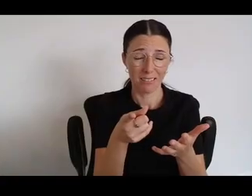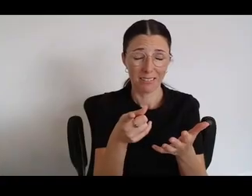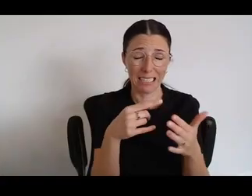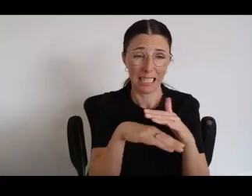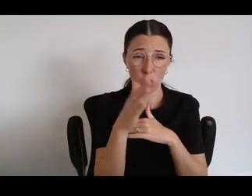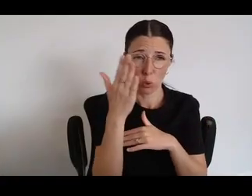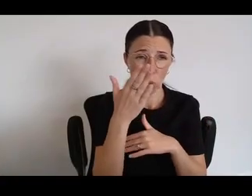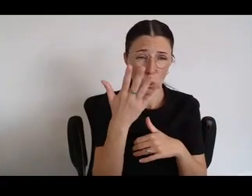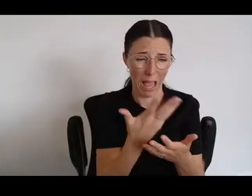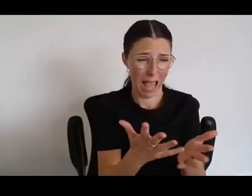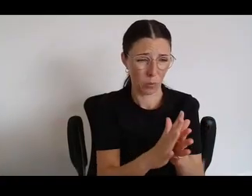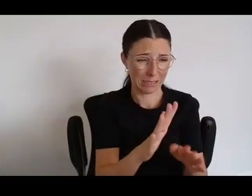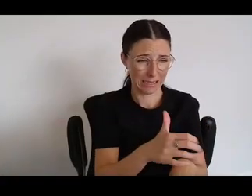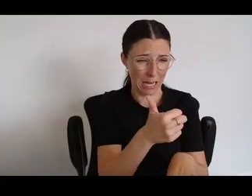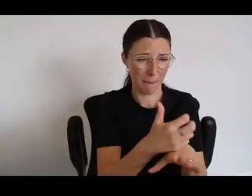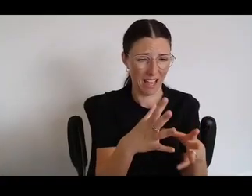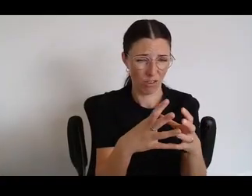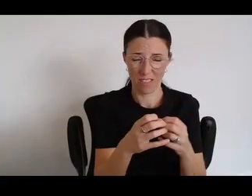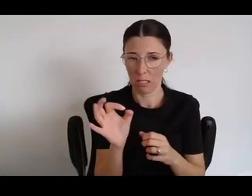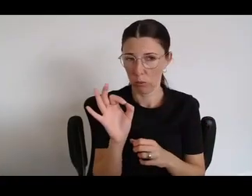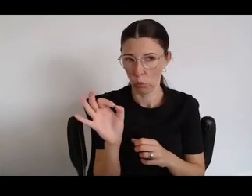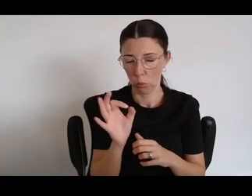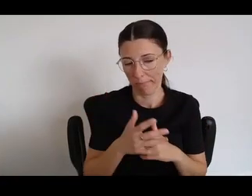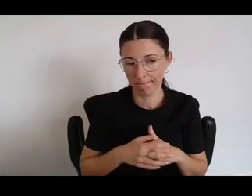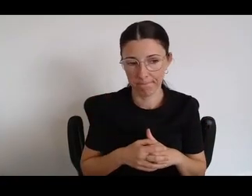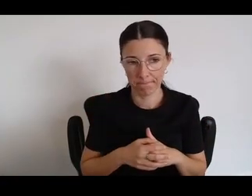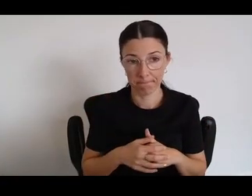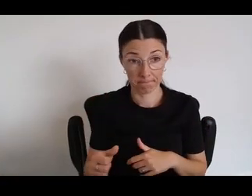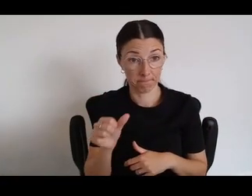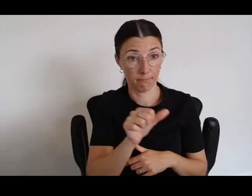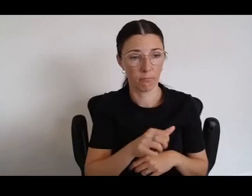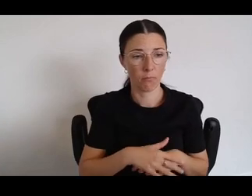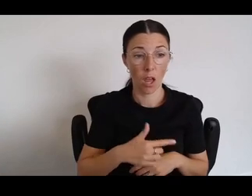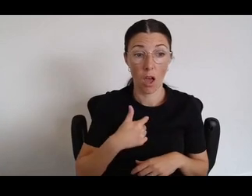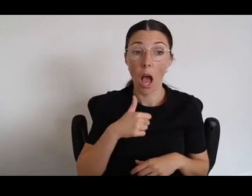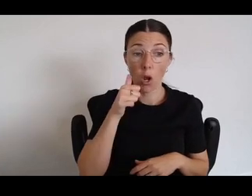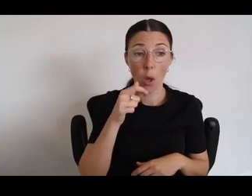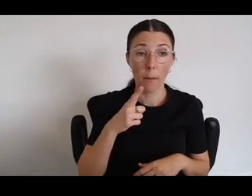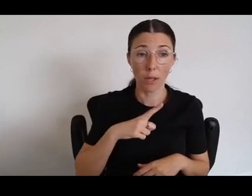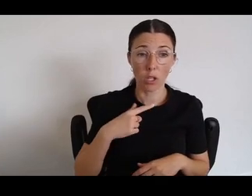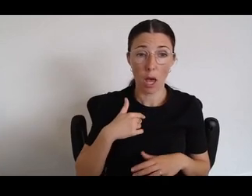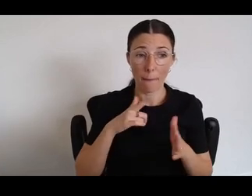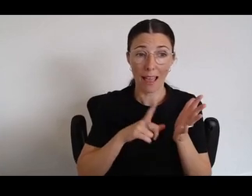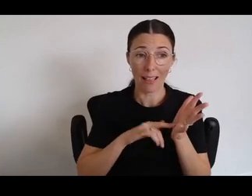assessment. Yeah, I know. As I am a LSA at the school that I work at,